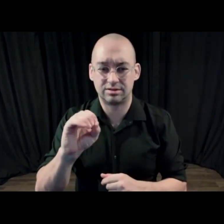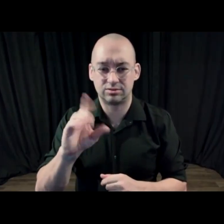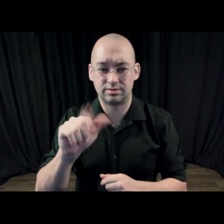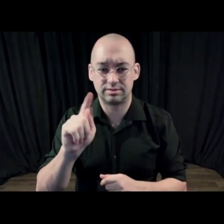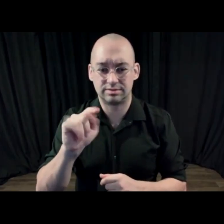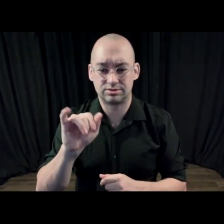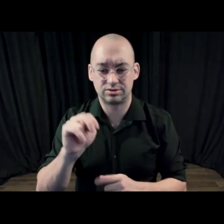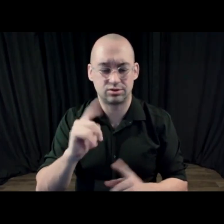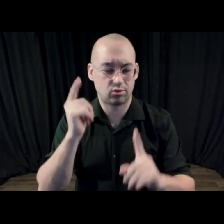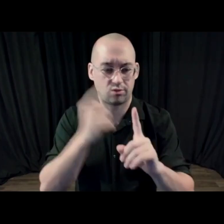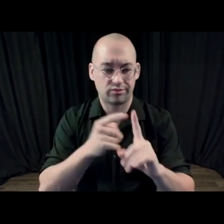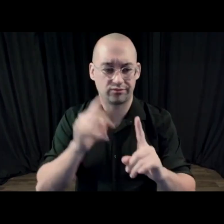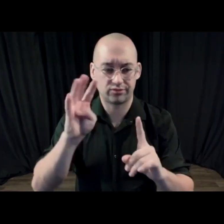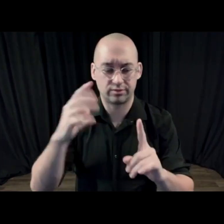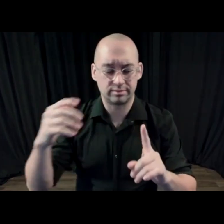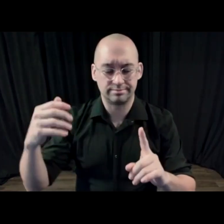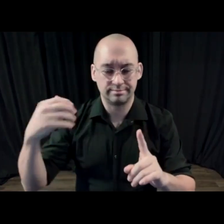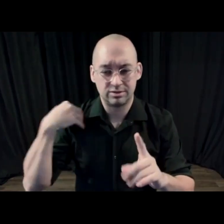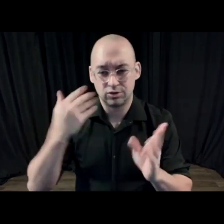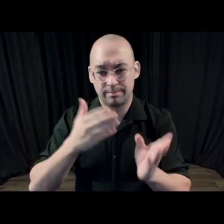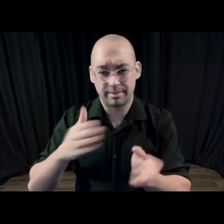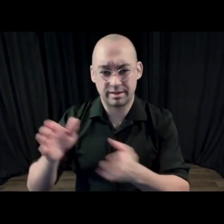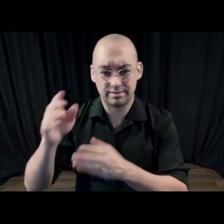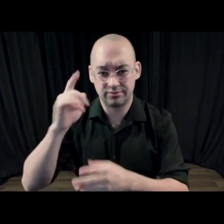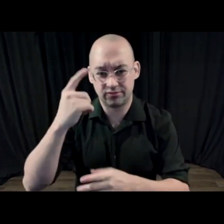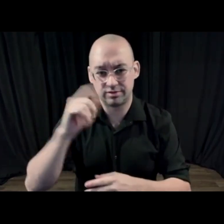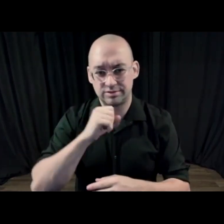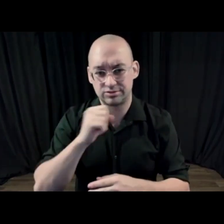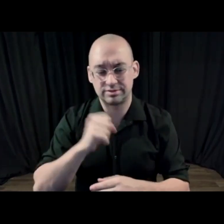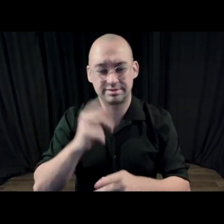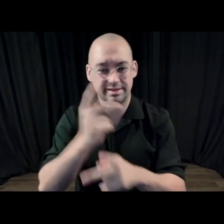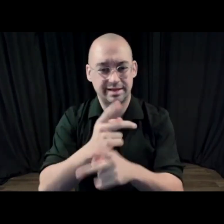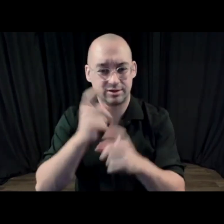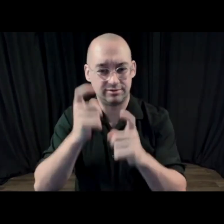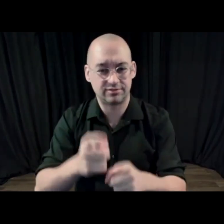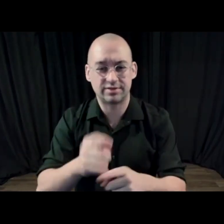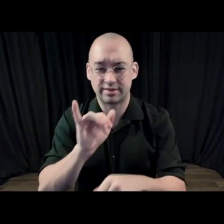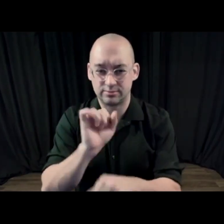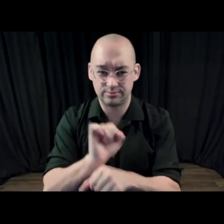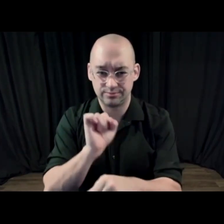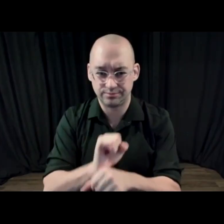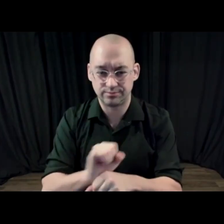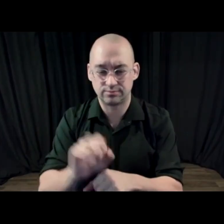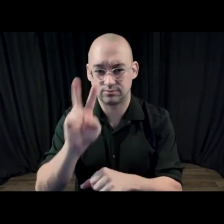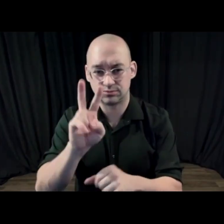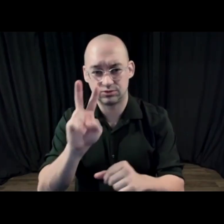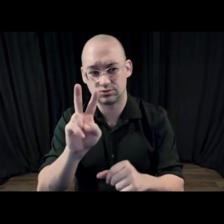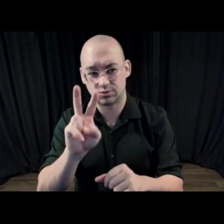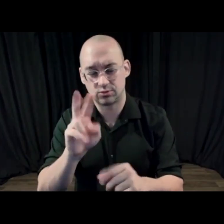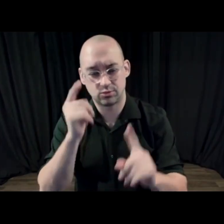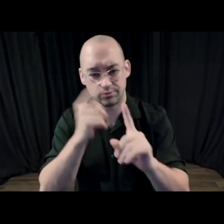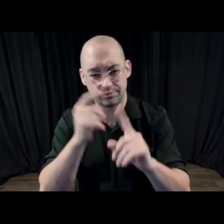the Master Plan for Aging is caregiving that works. Under this goal, it's twofold. 1,